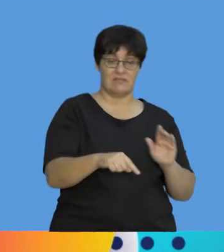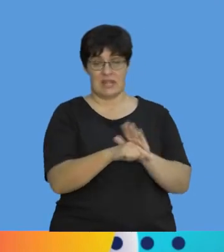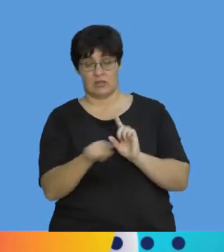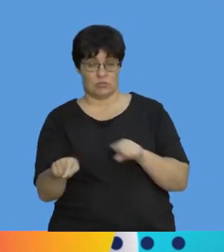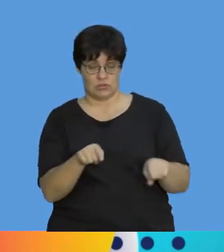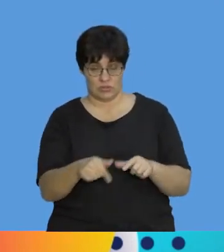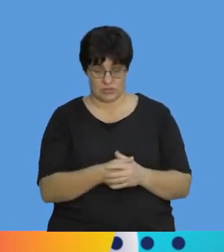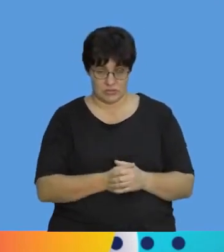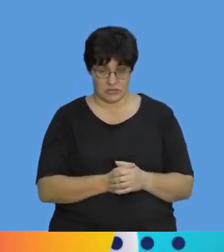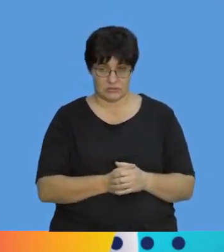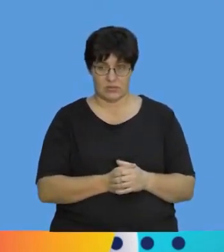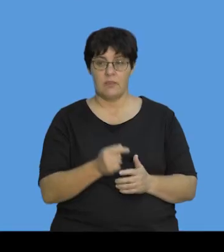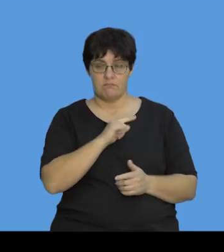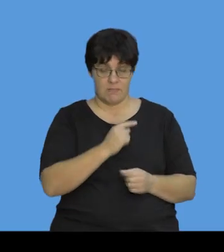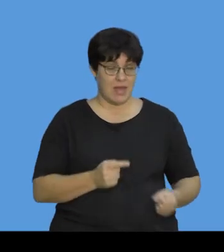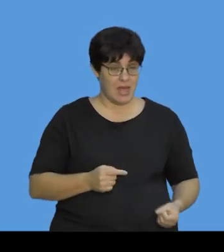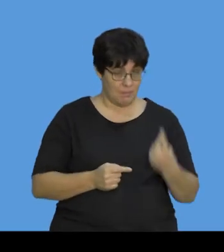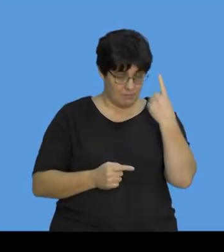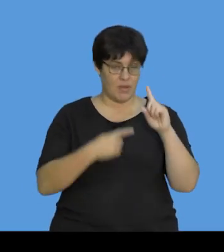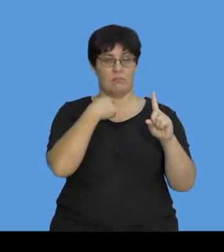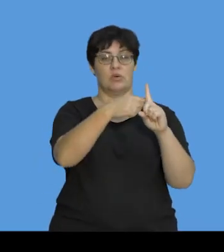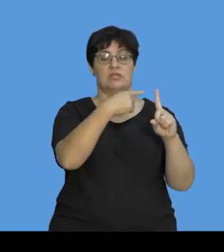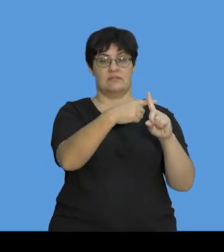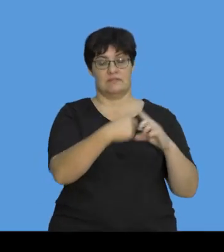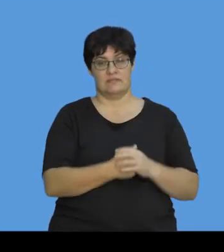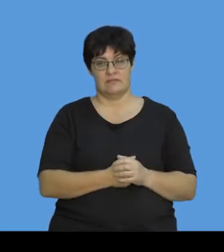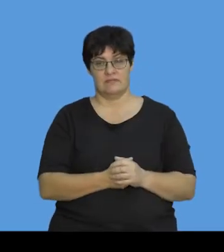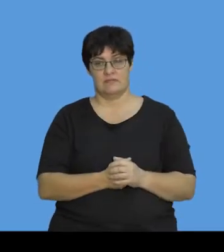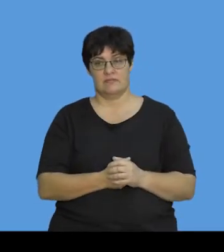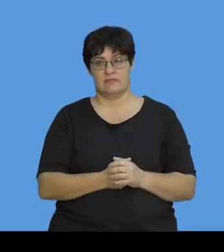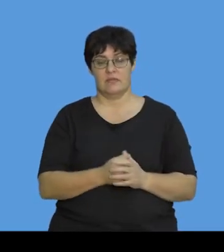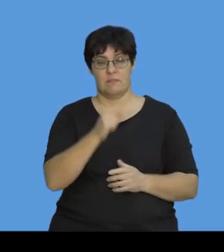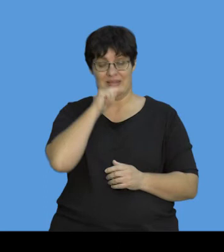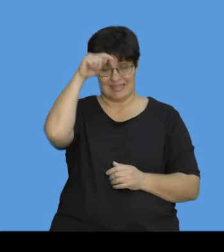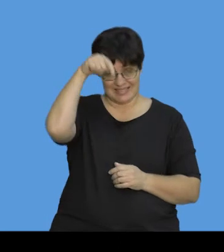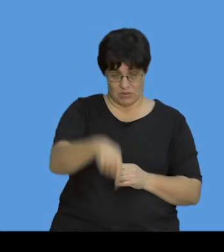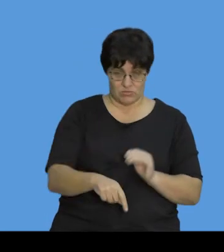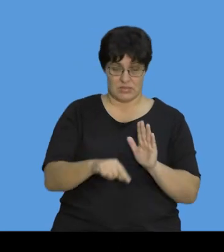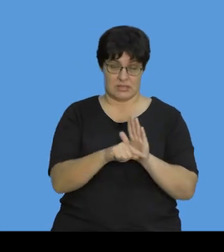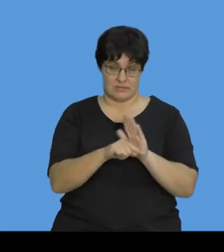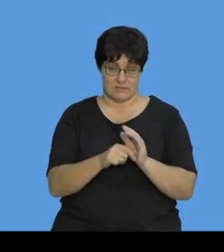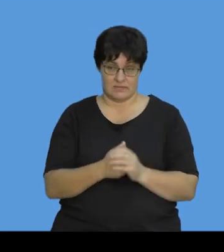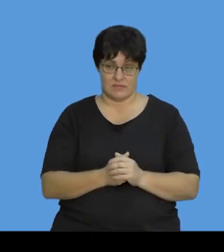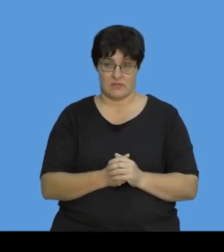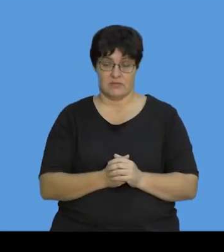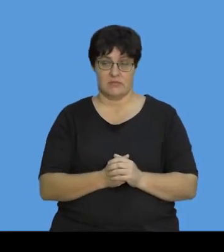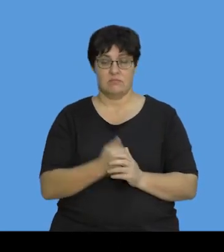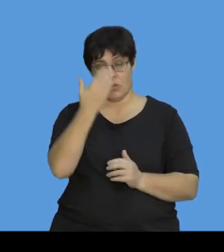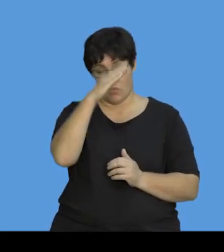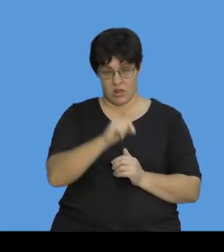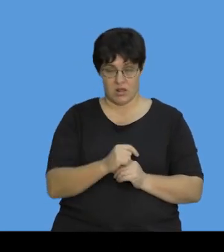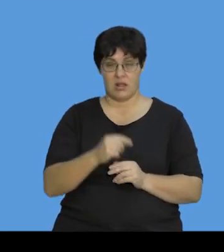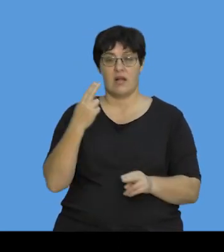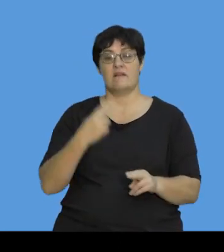convention. I'm going to take up as positive. I know